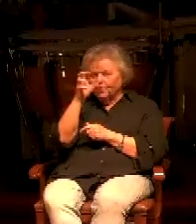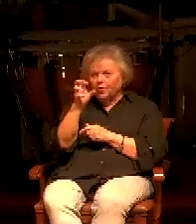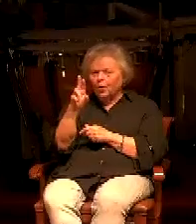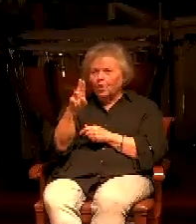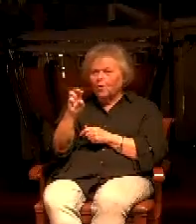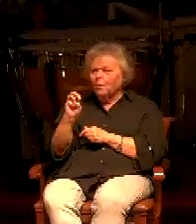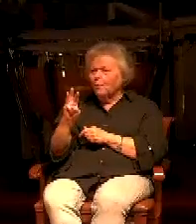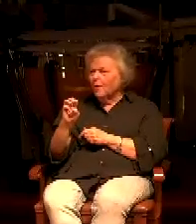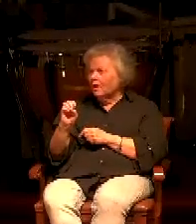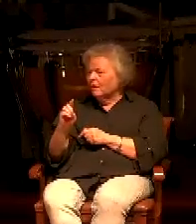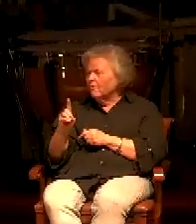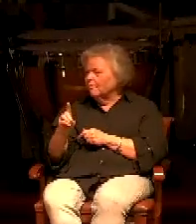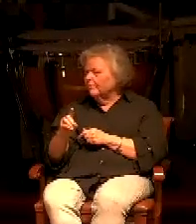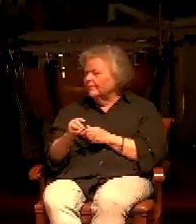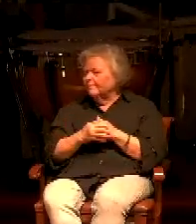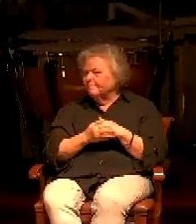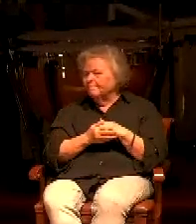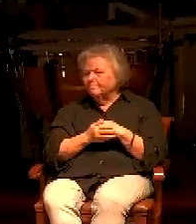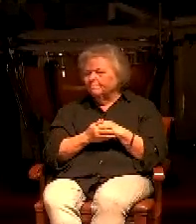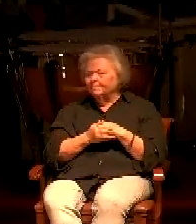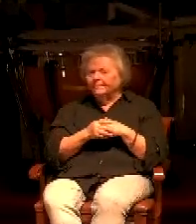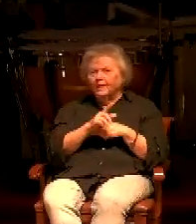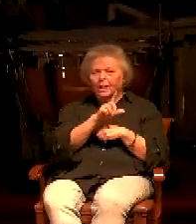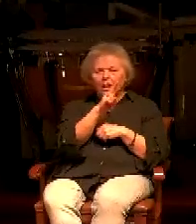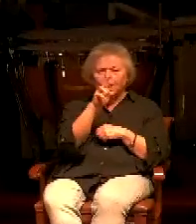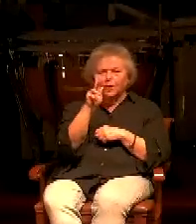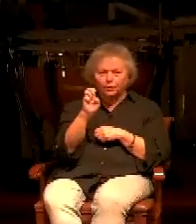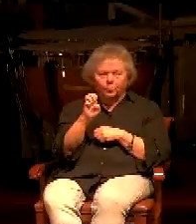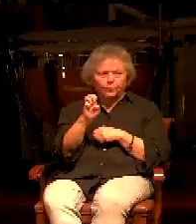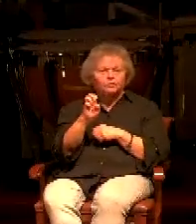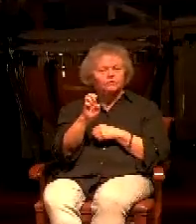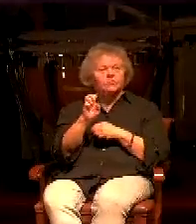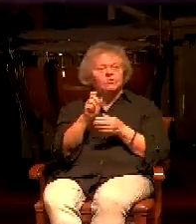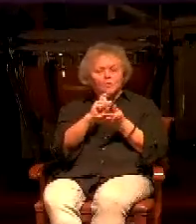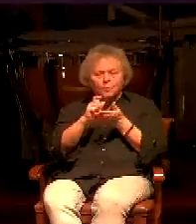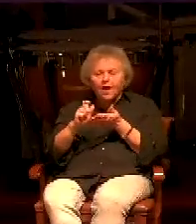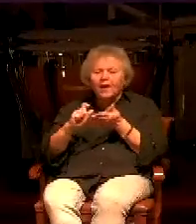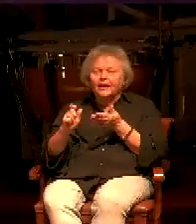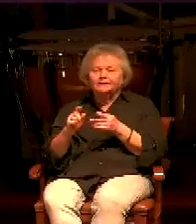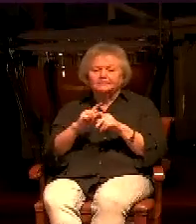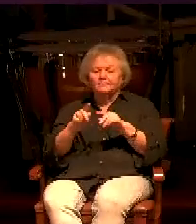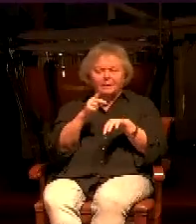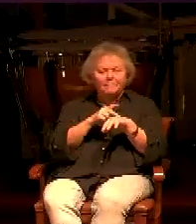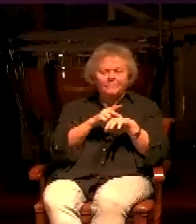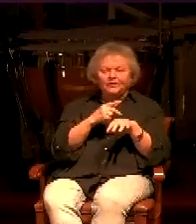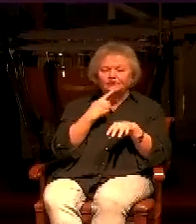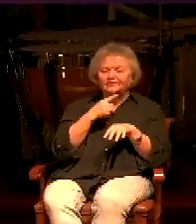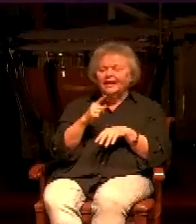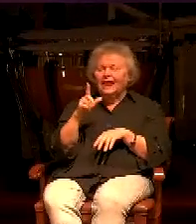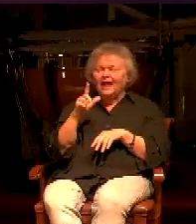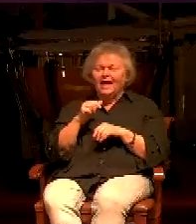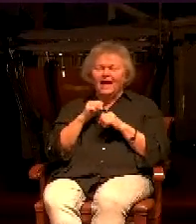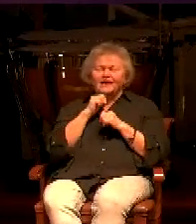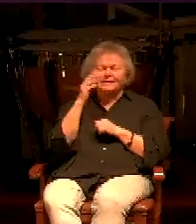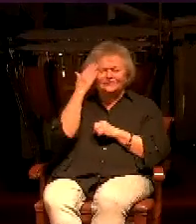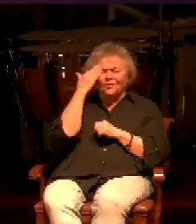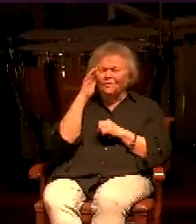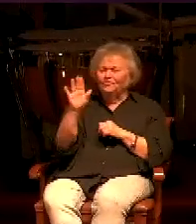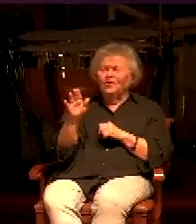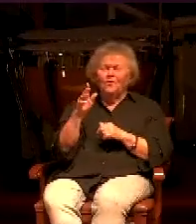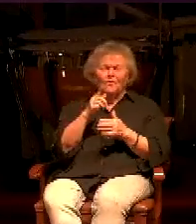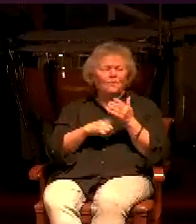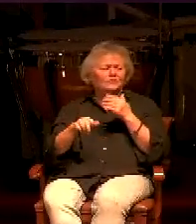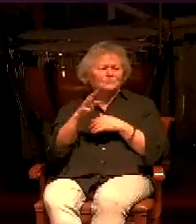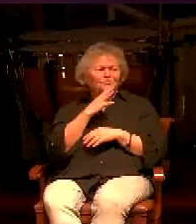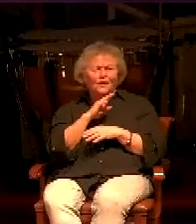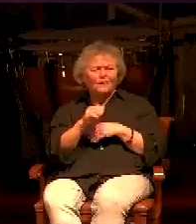Luke records this. In Luke's gospel, it's recorded with a little more detail. It says, "But Peter said, 'Man, I do not know you.'" Like, I don't know